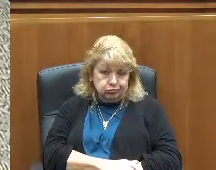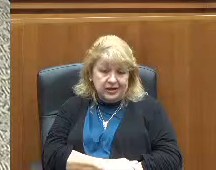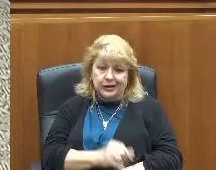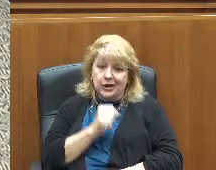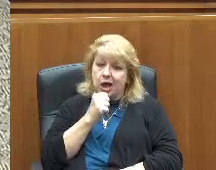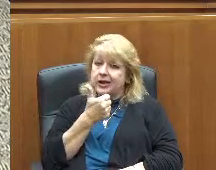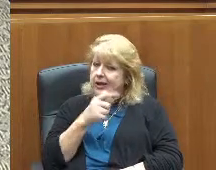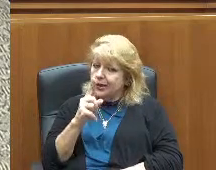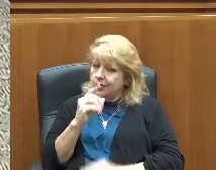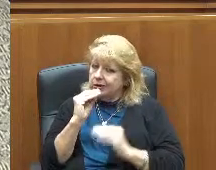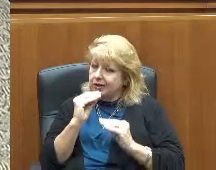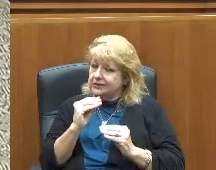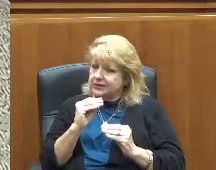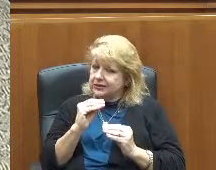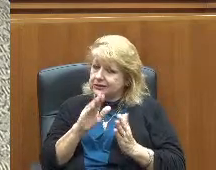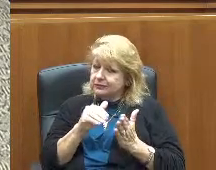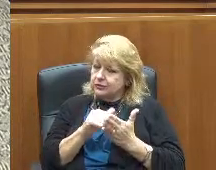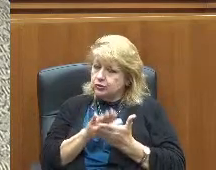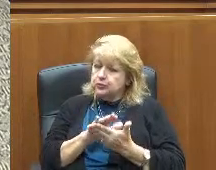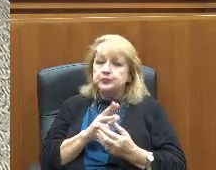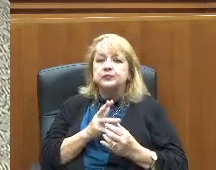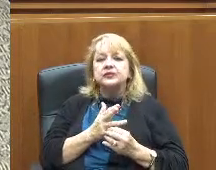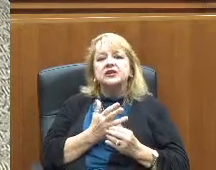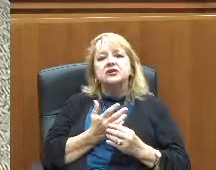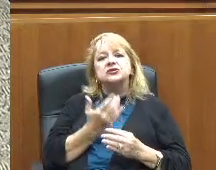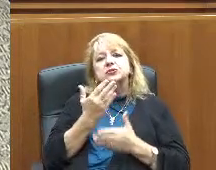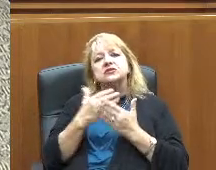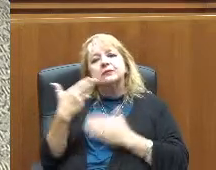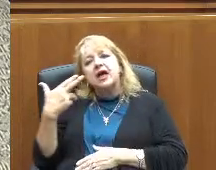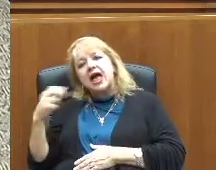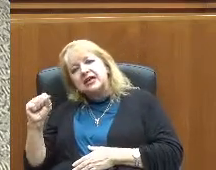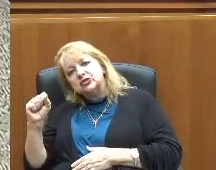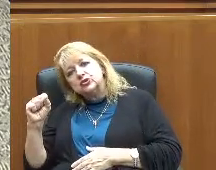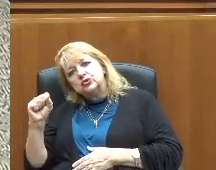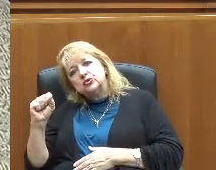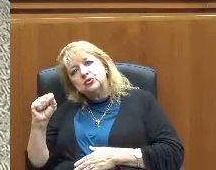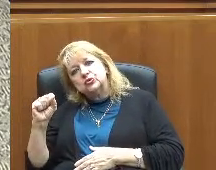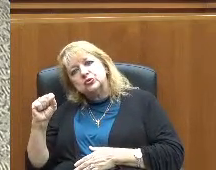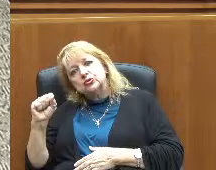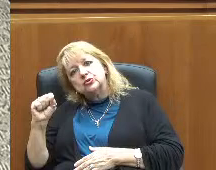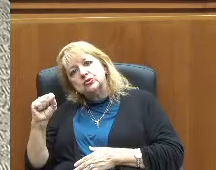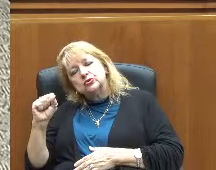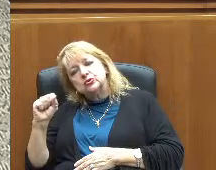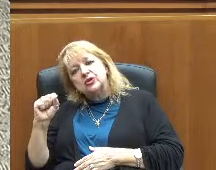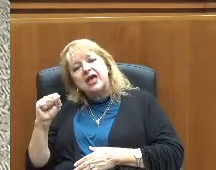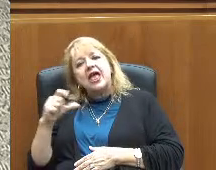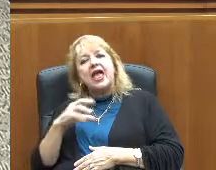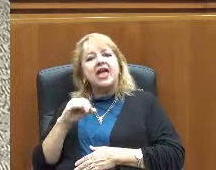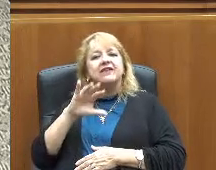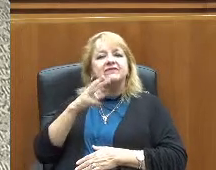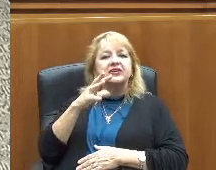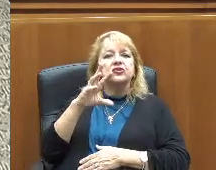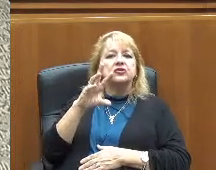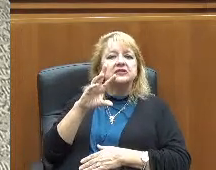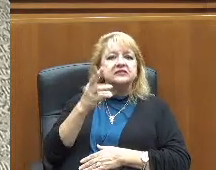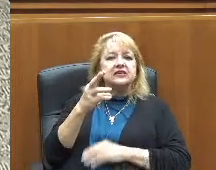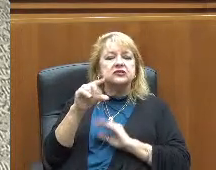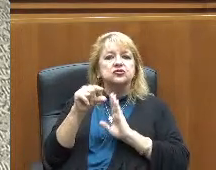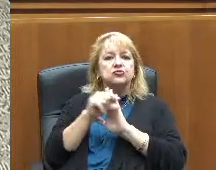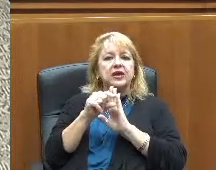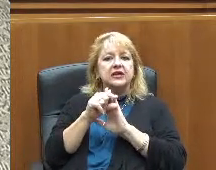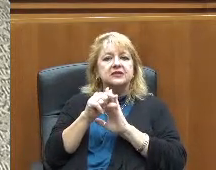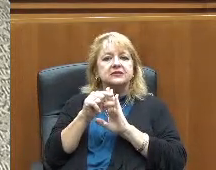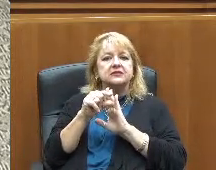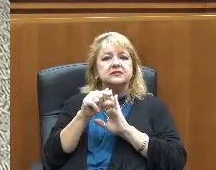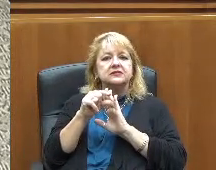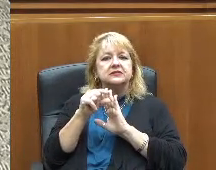teachers to embrace the middle school students, as well as those fifth grade teachers and sixth grade teachers to teach middle